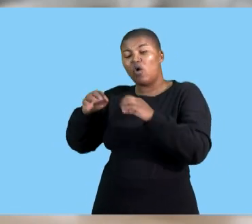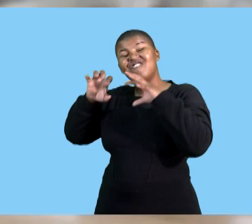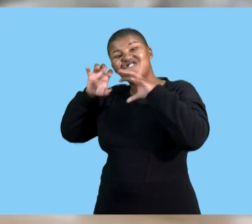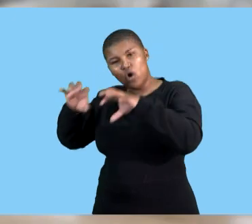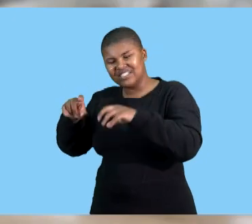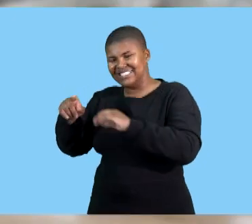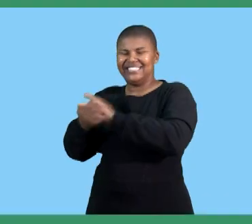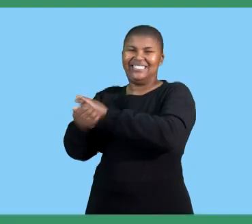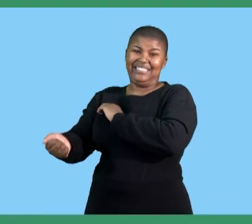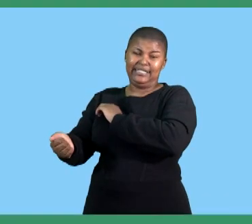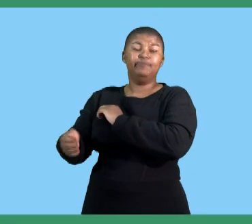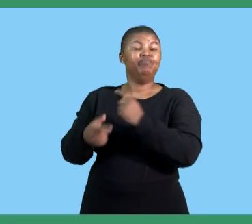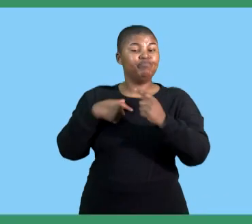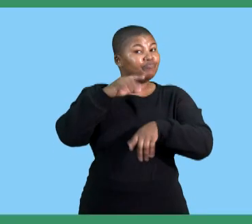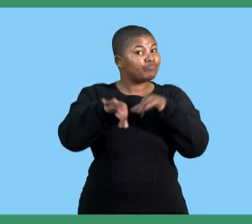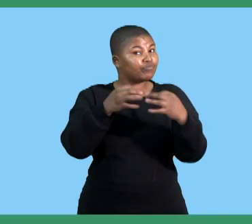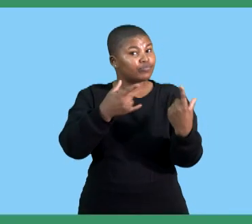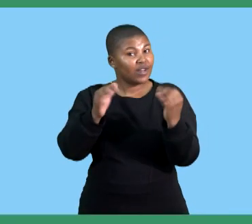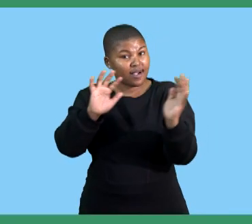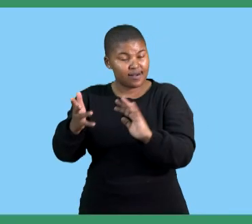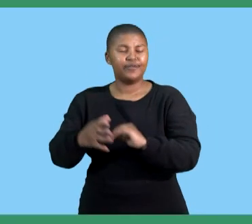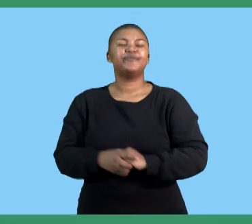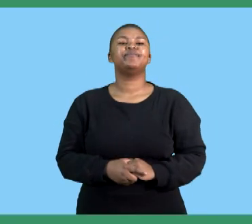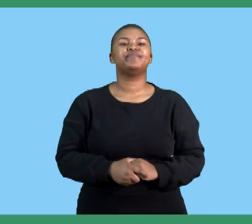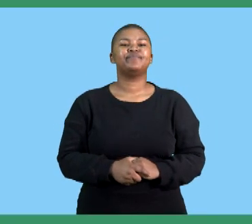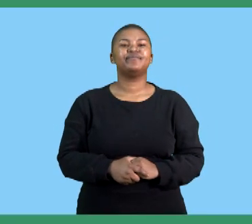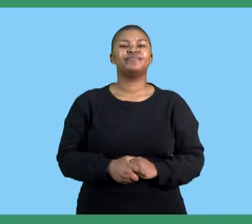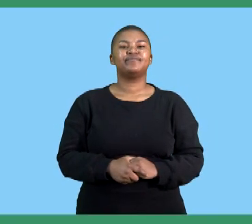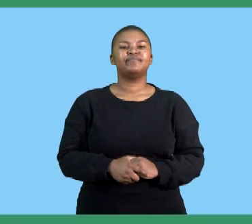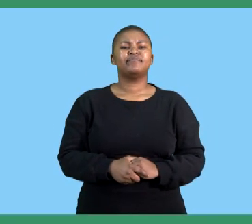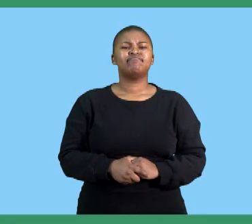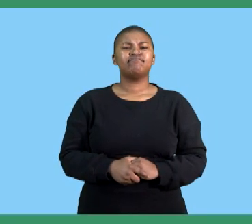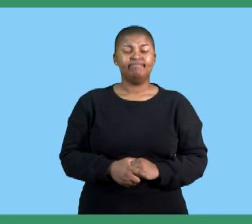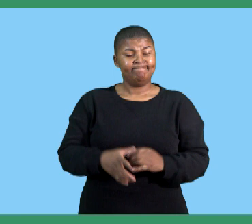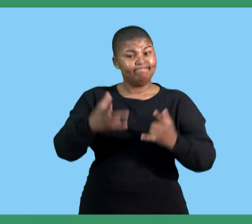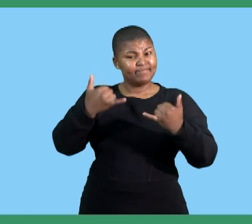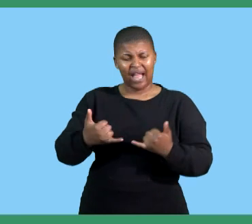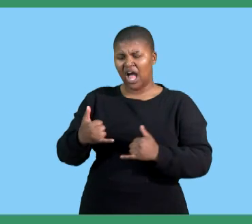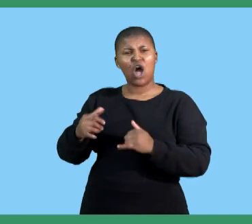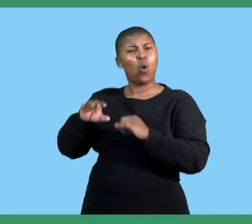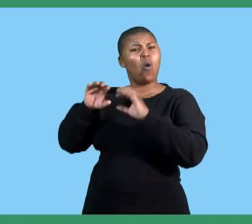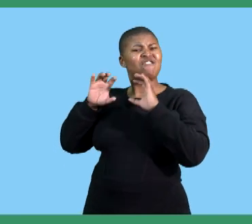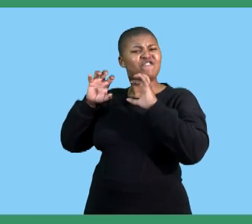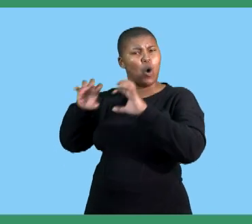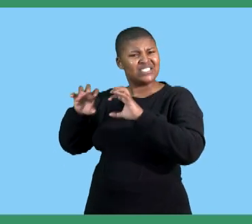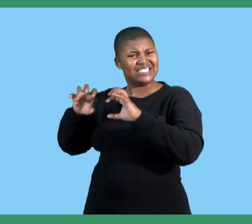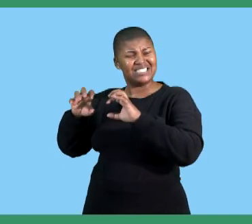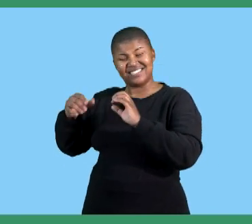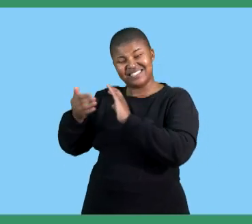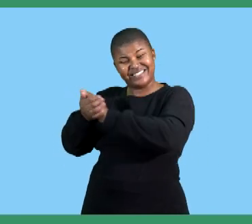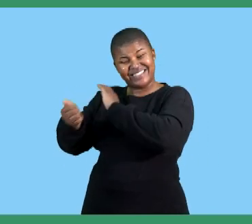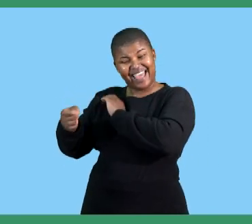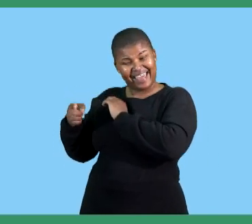it's done. The analysis involves identifying the advantages and